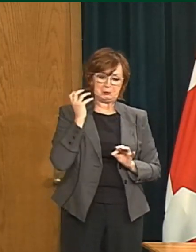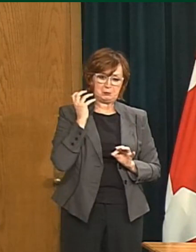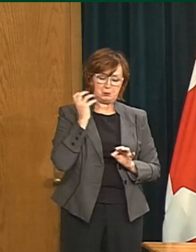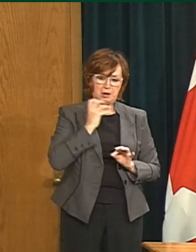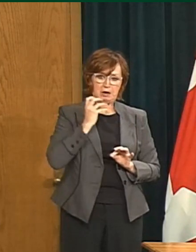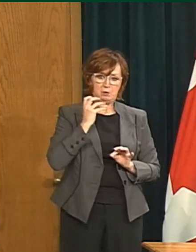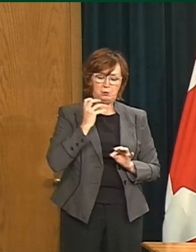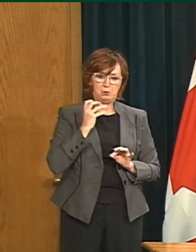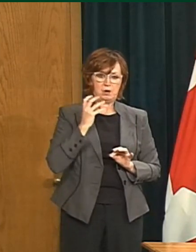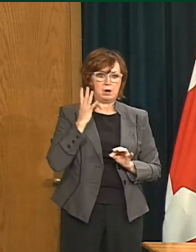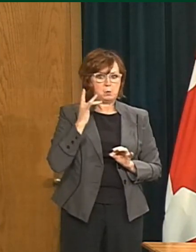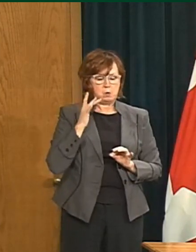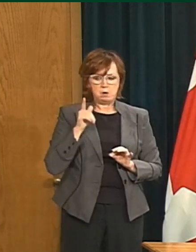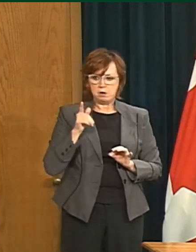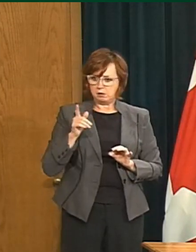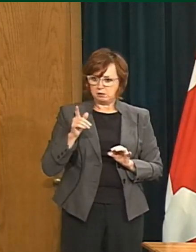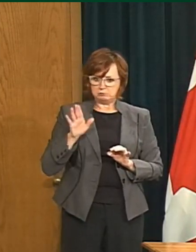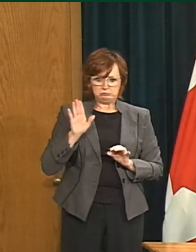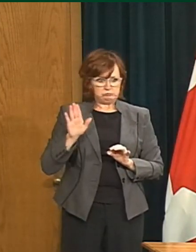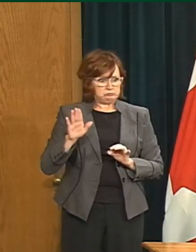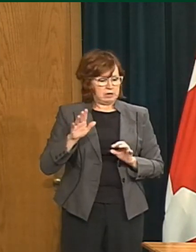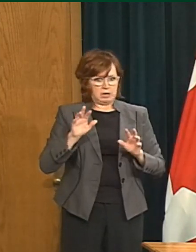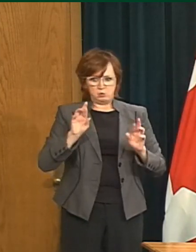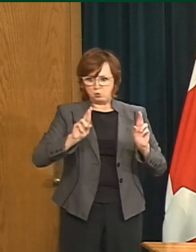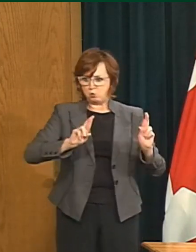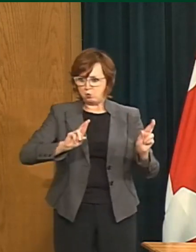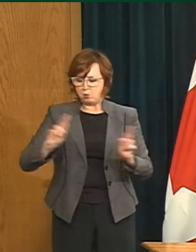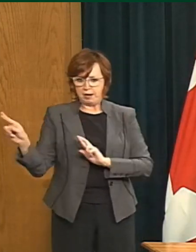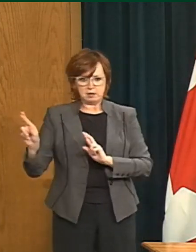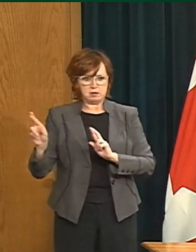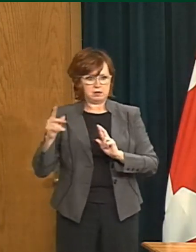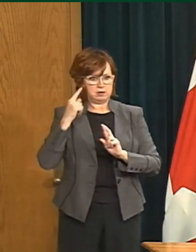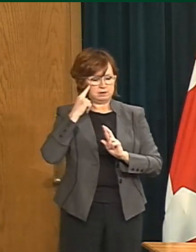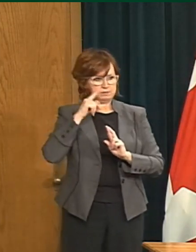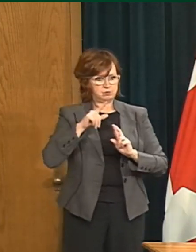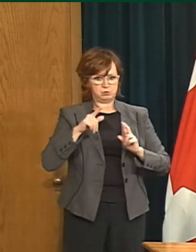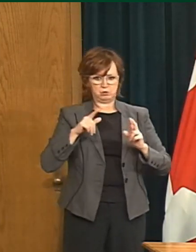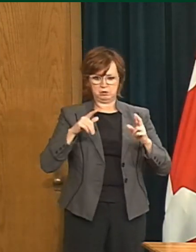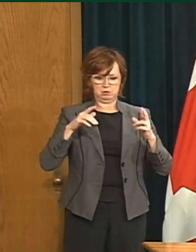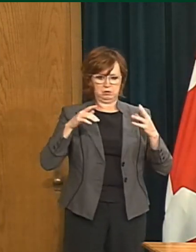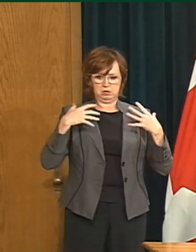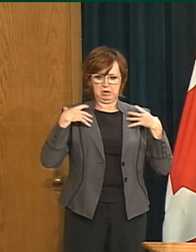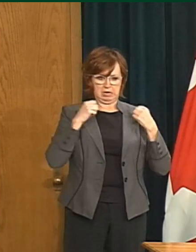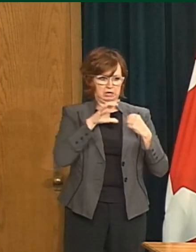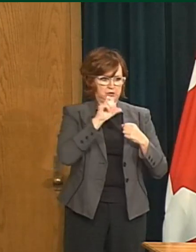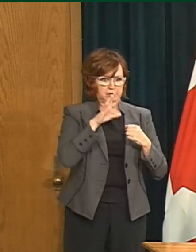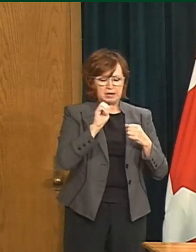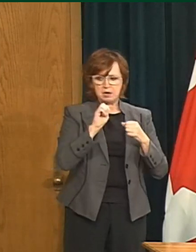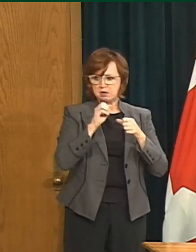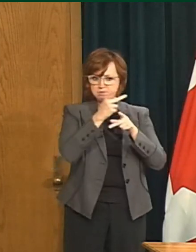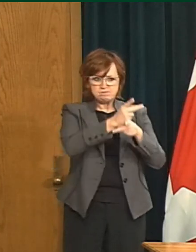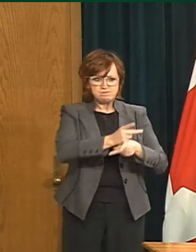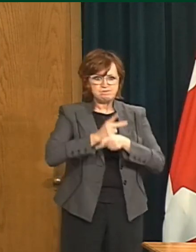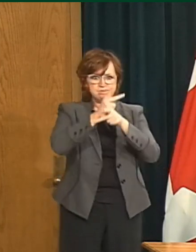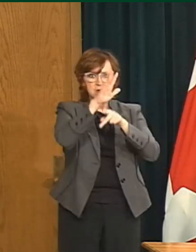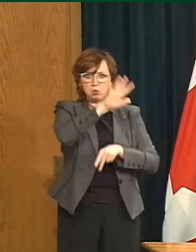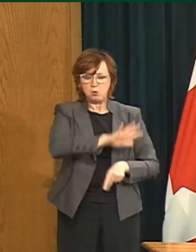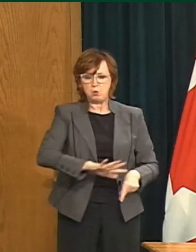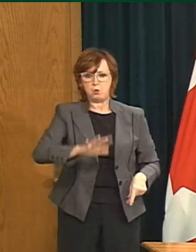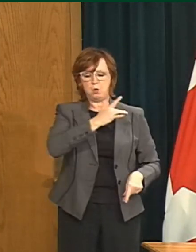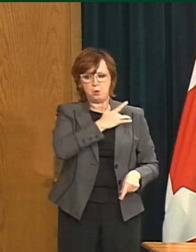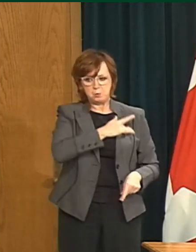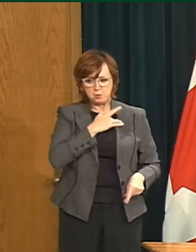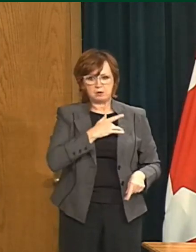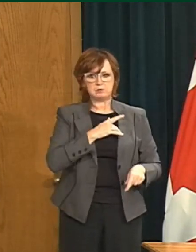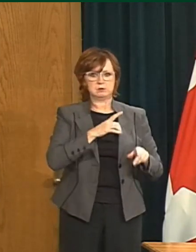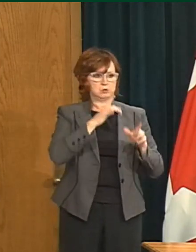to ramp up, if you will, their healthcare delivery and from corner to corner in this province, and that is work that they should be